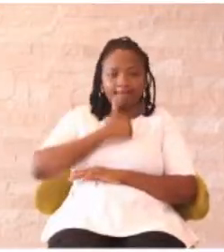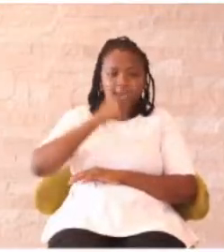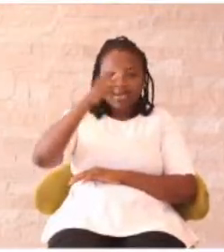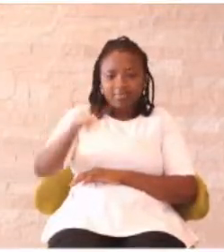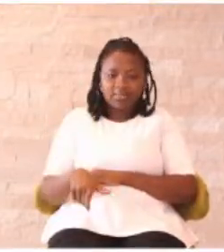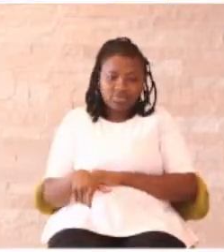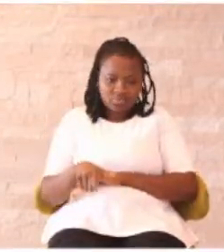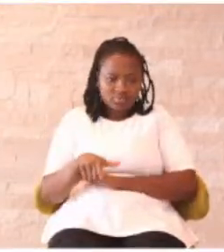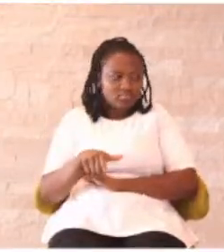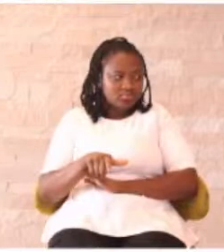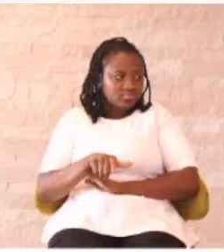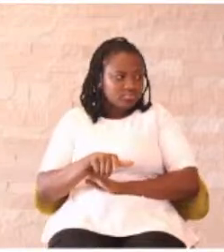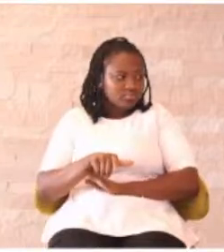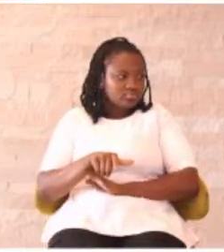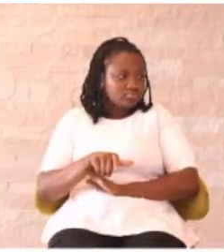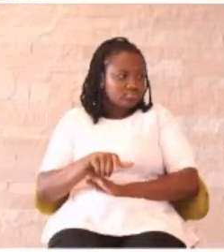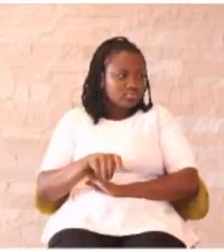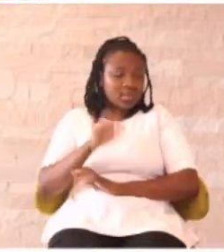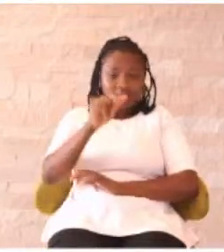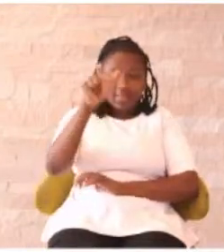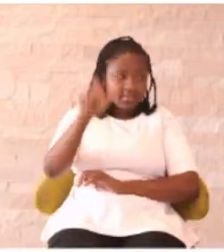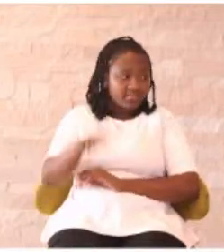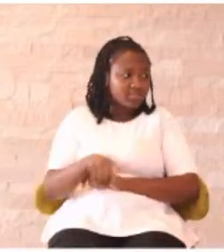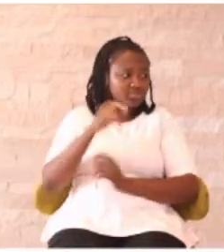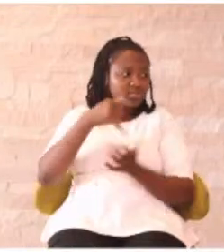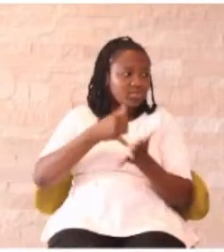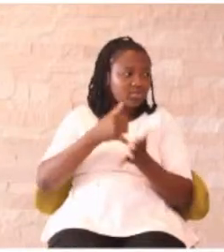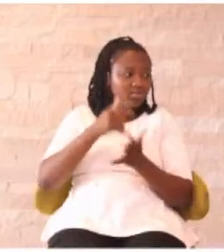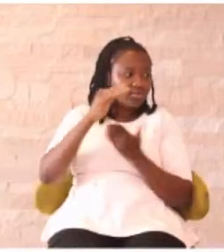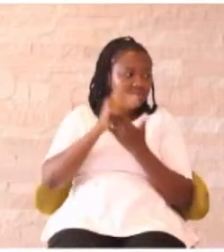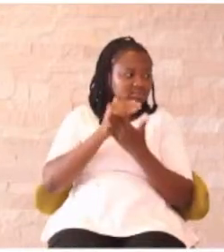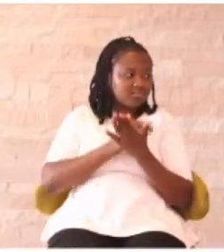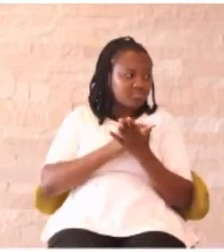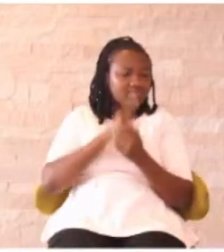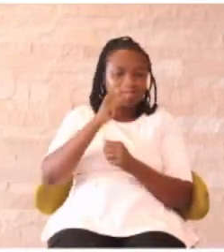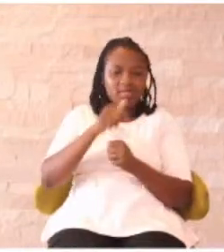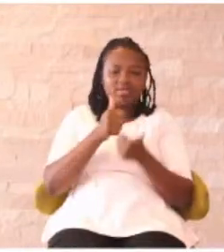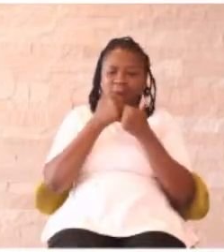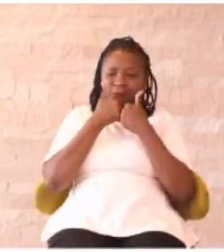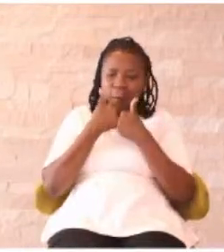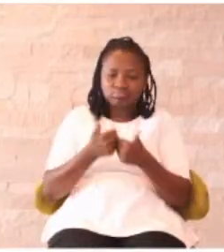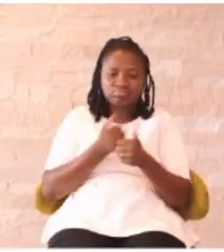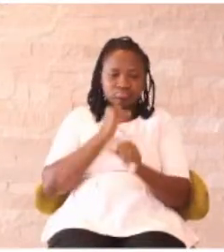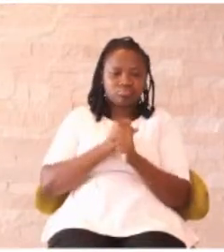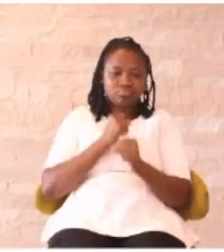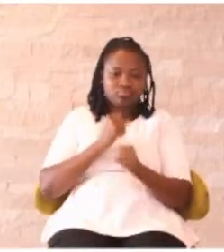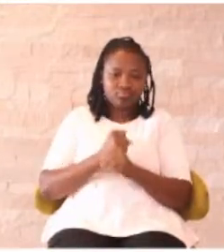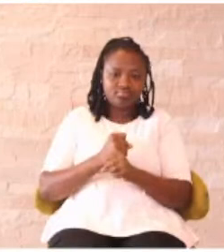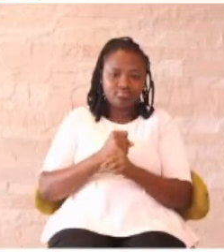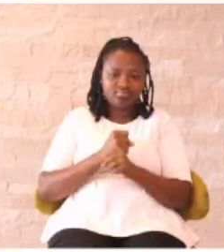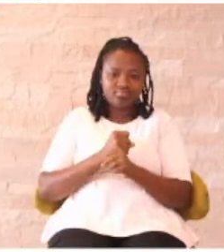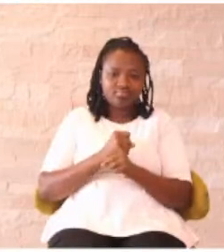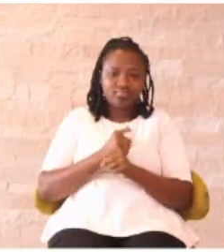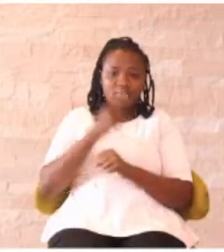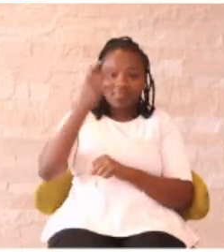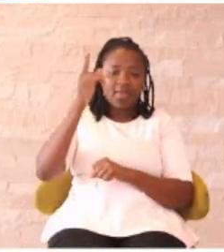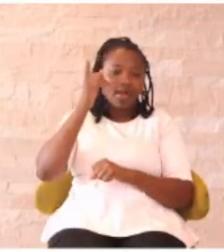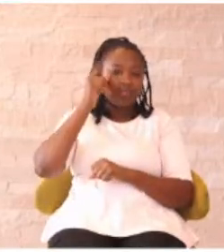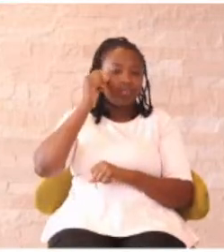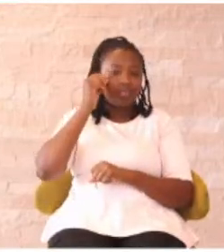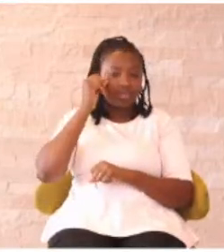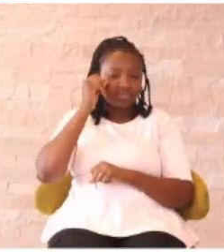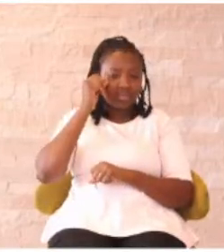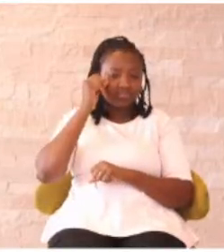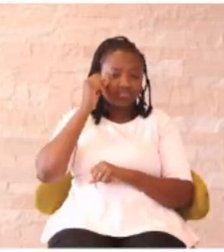person. And he's been part of this program, and he does stellar job down at the coast. That tells